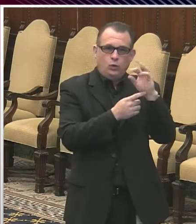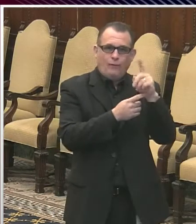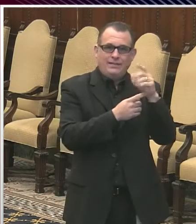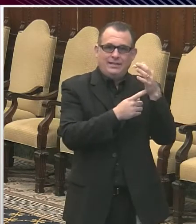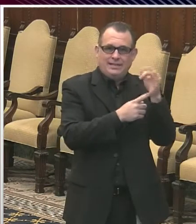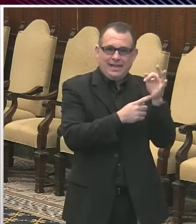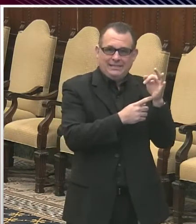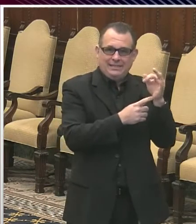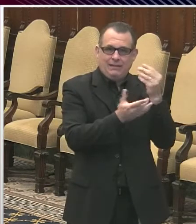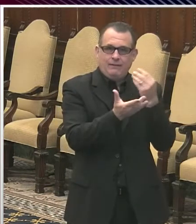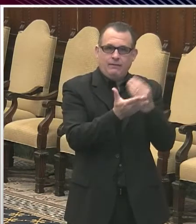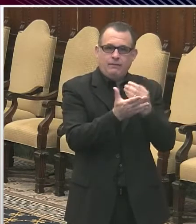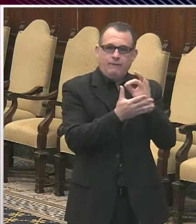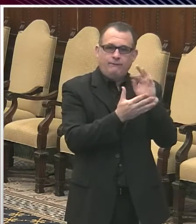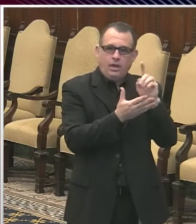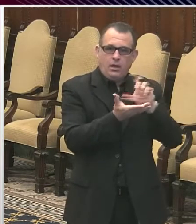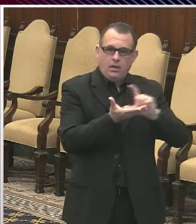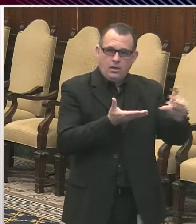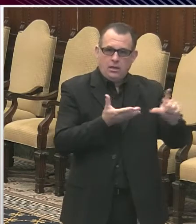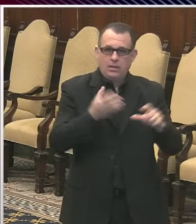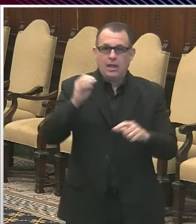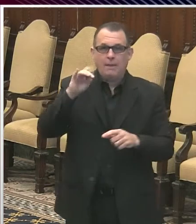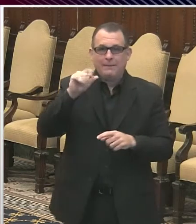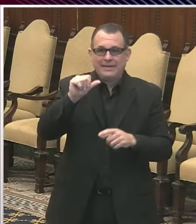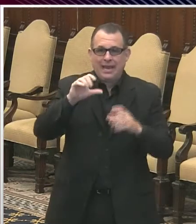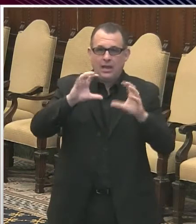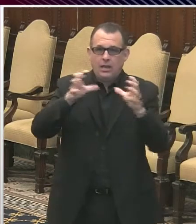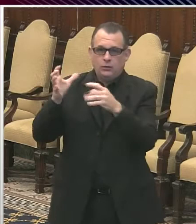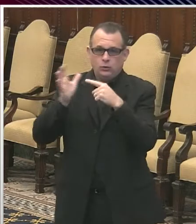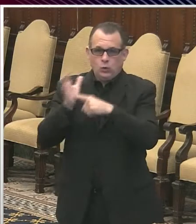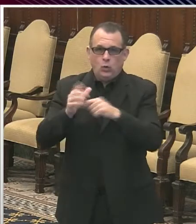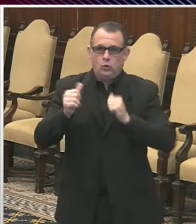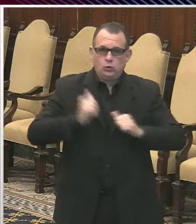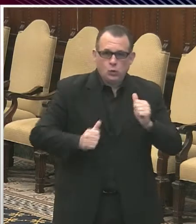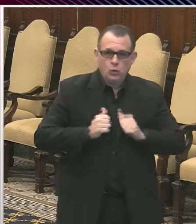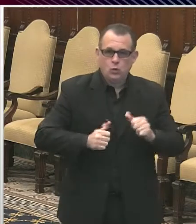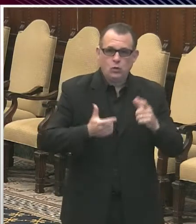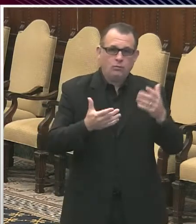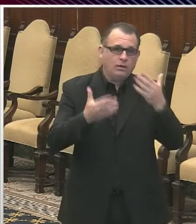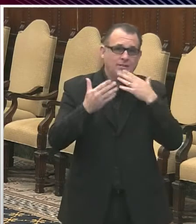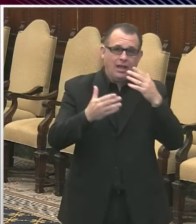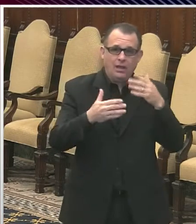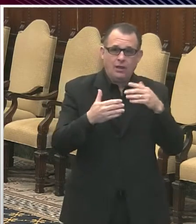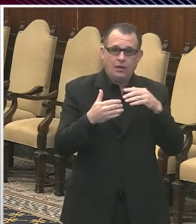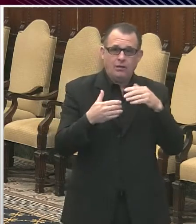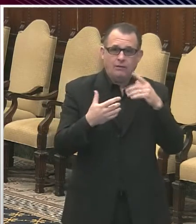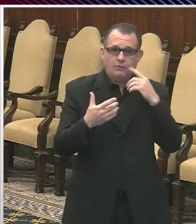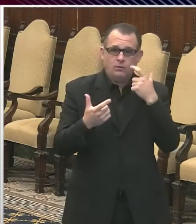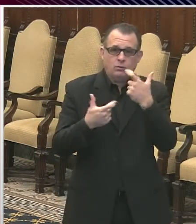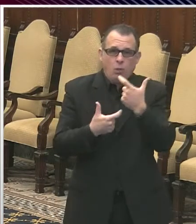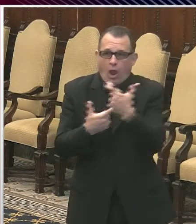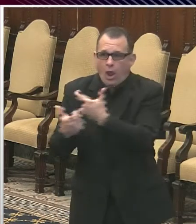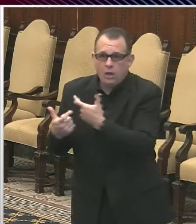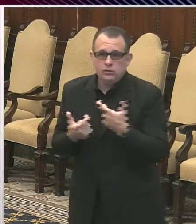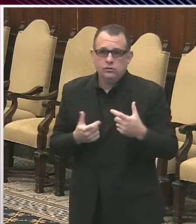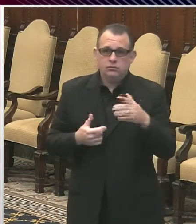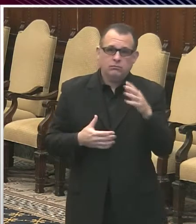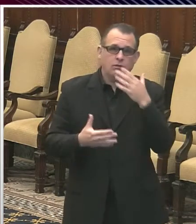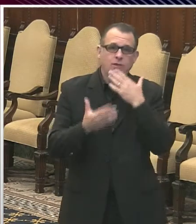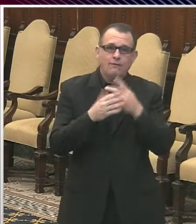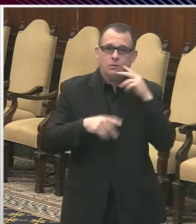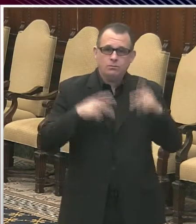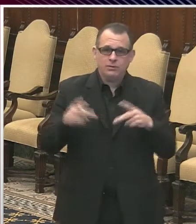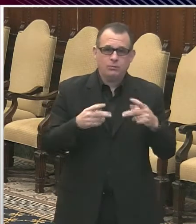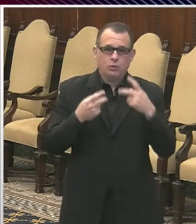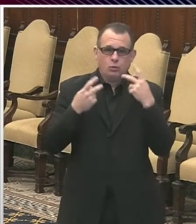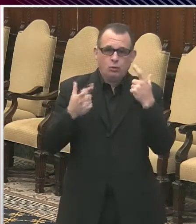media outlets that ran the show, the performers, and special guests. And thanks to all of you for staying home, tuning in, and donating what you can